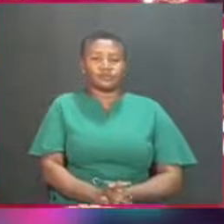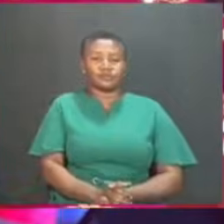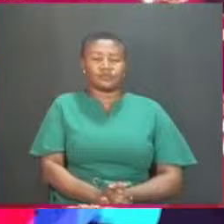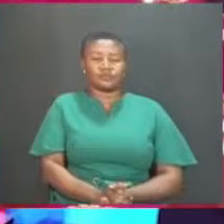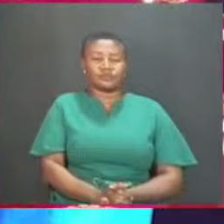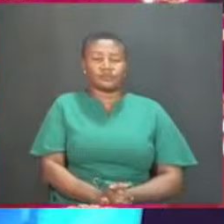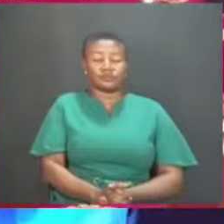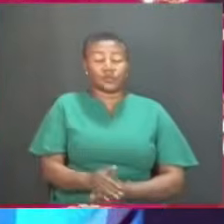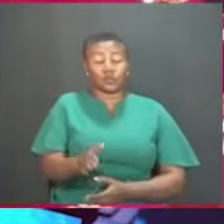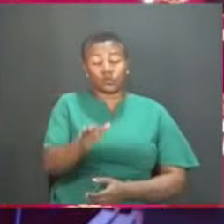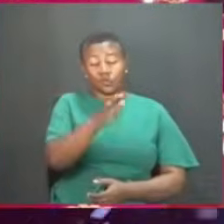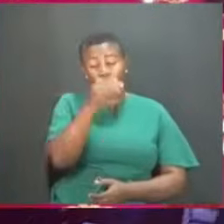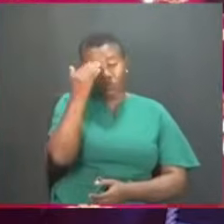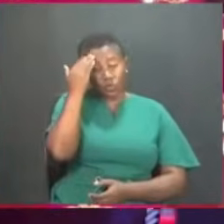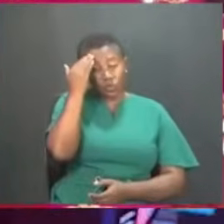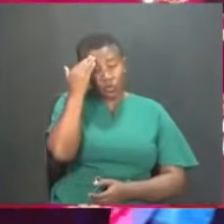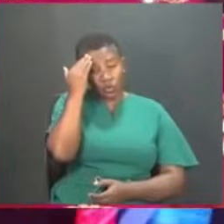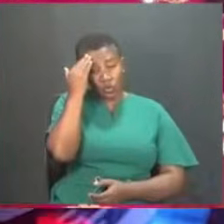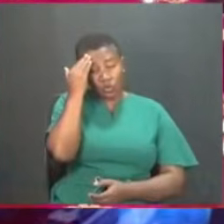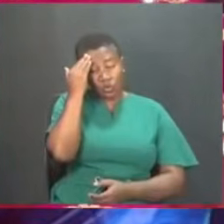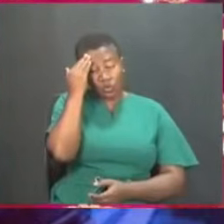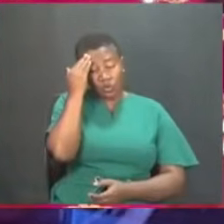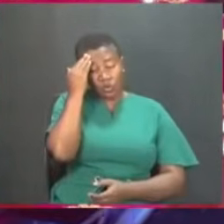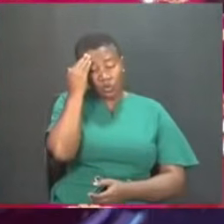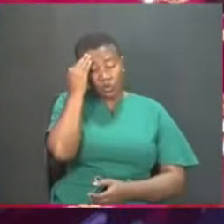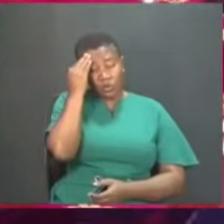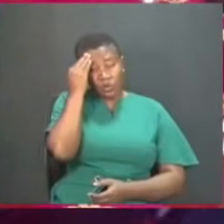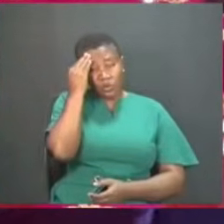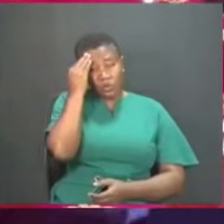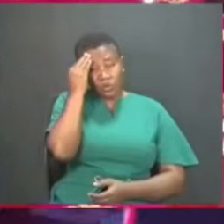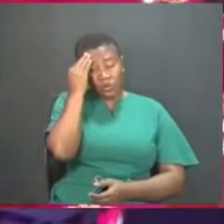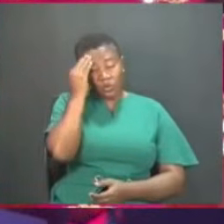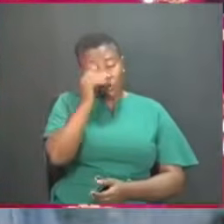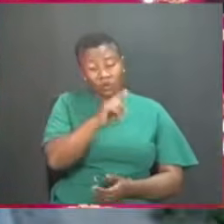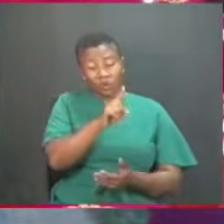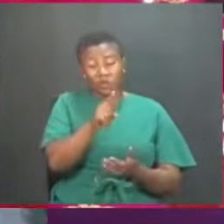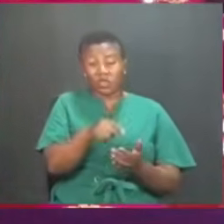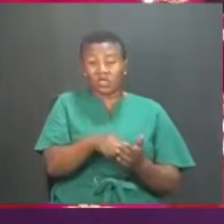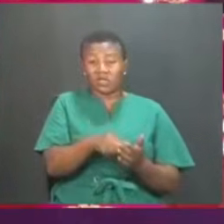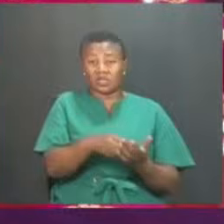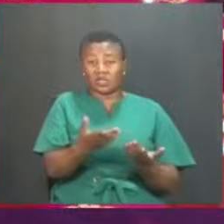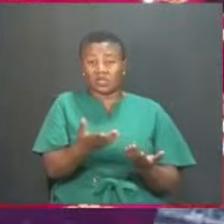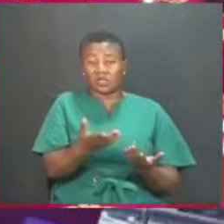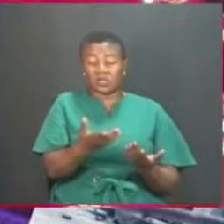you all know that this is one of the most respected